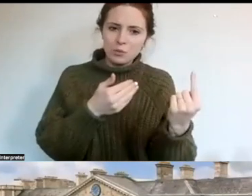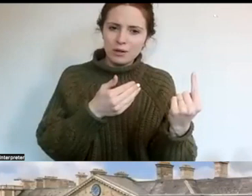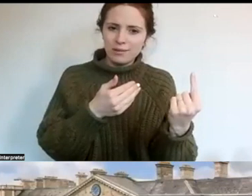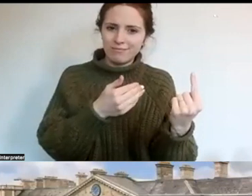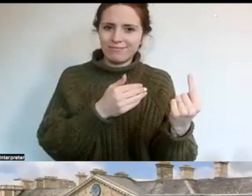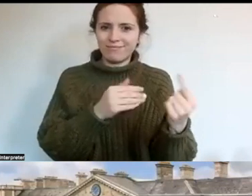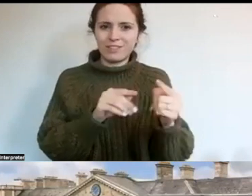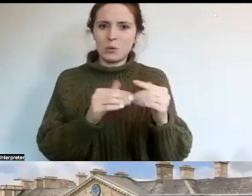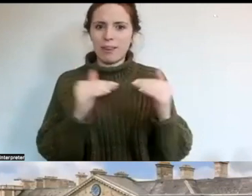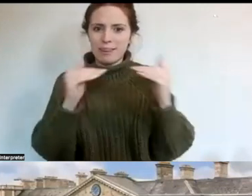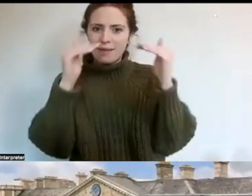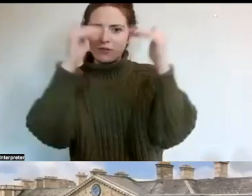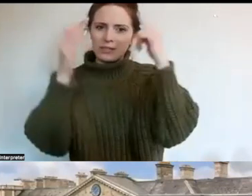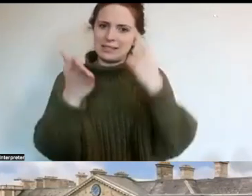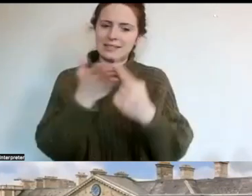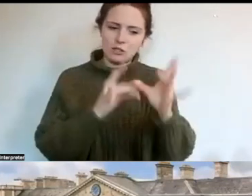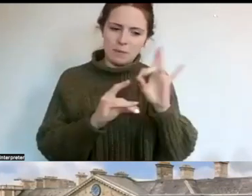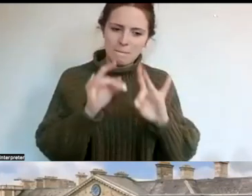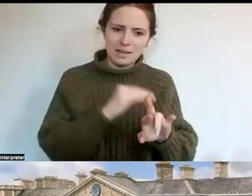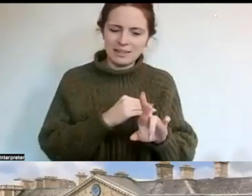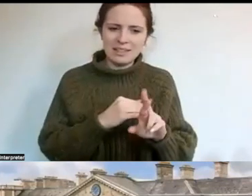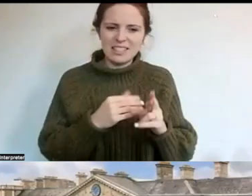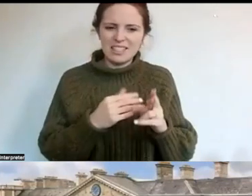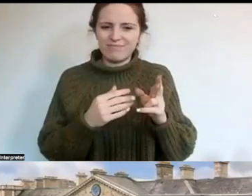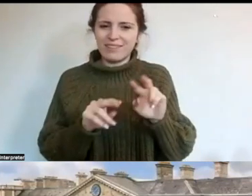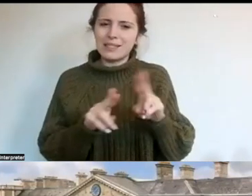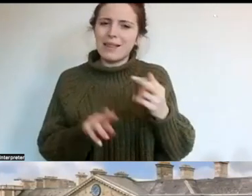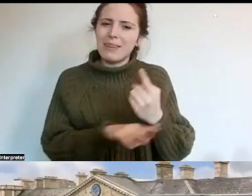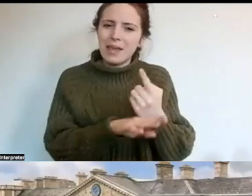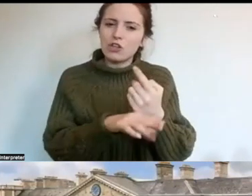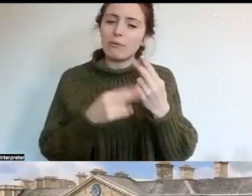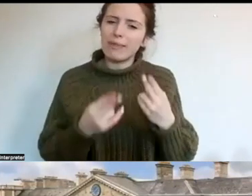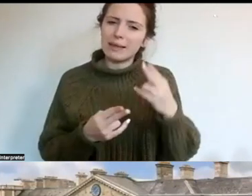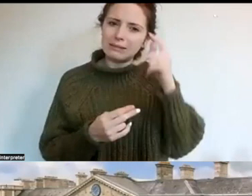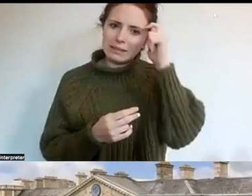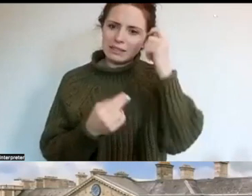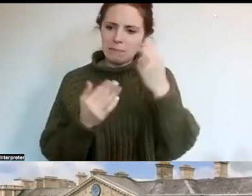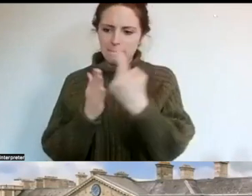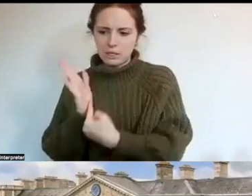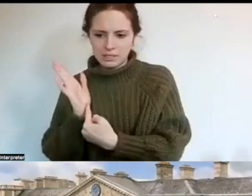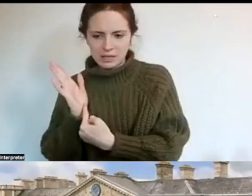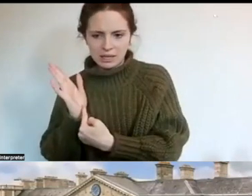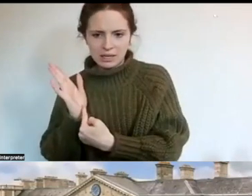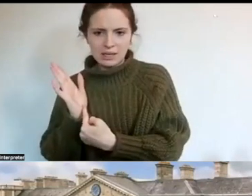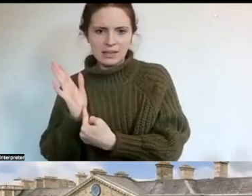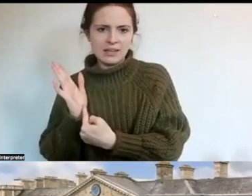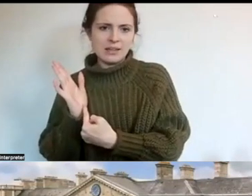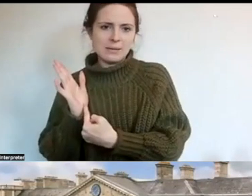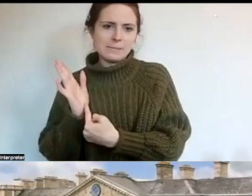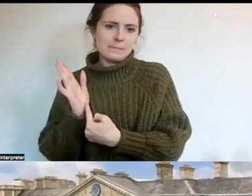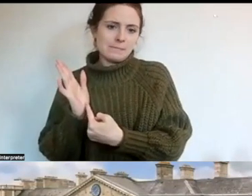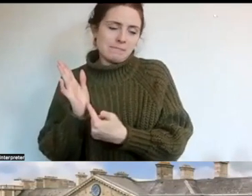making, and that's what I think needs to be embedded within policy. What comes out the end of that in terms of that